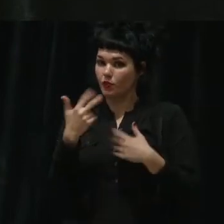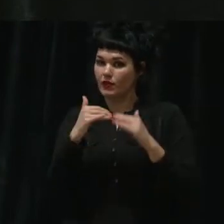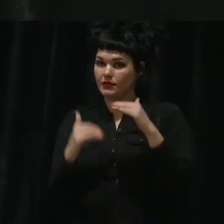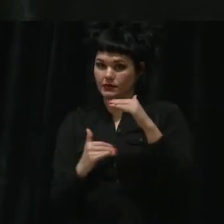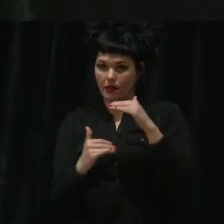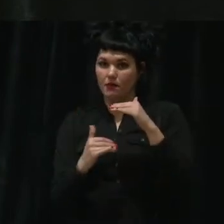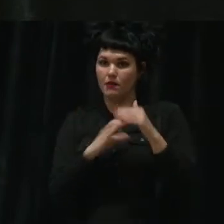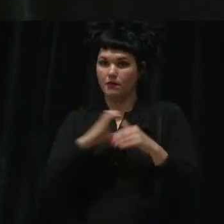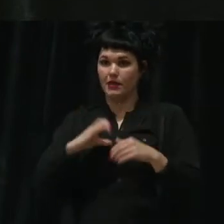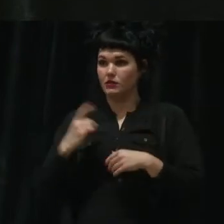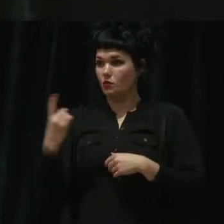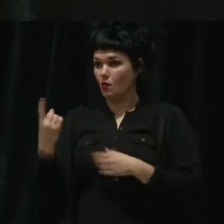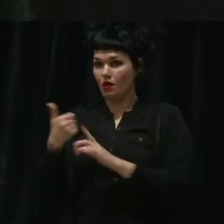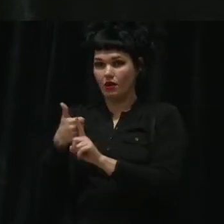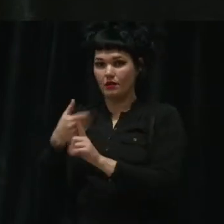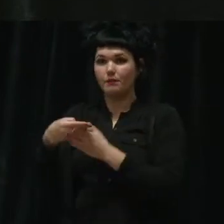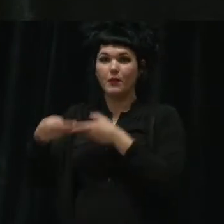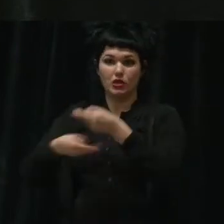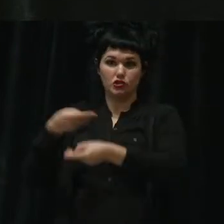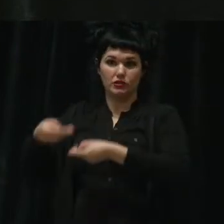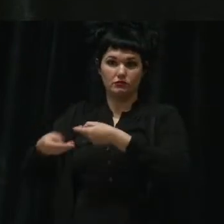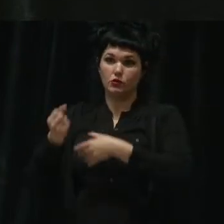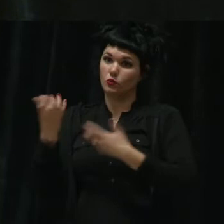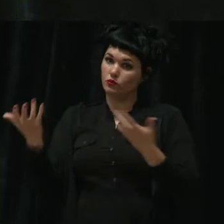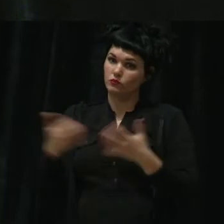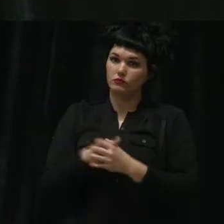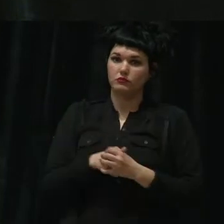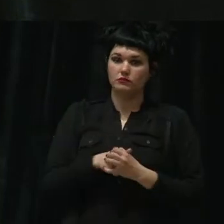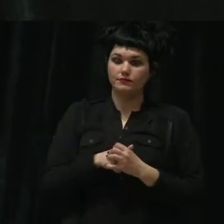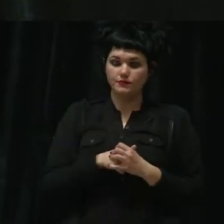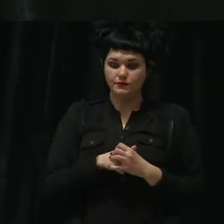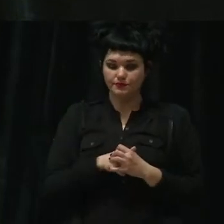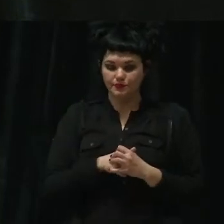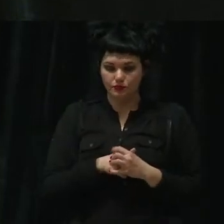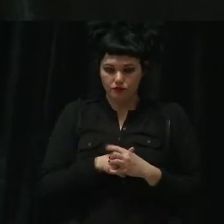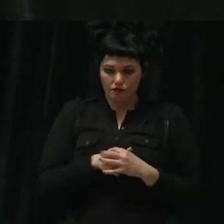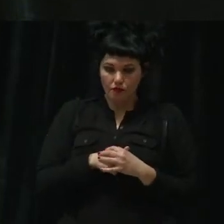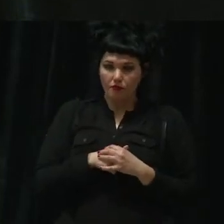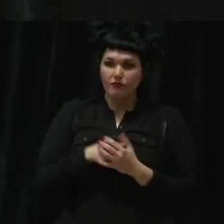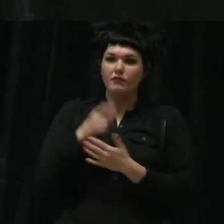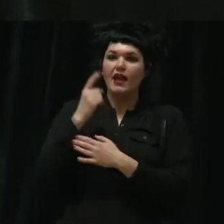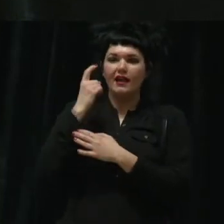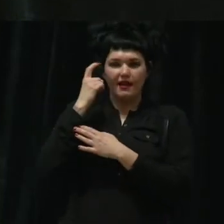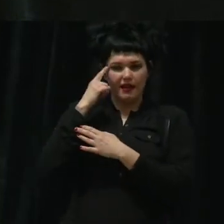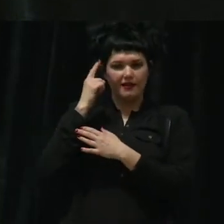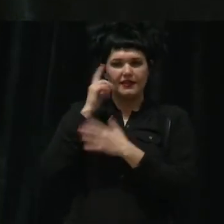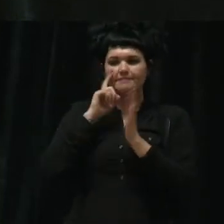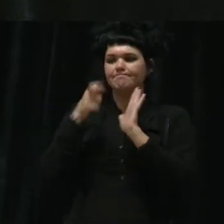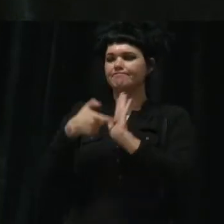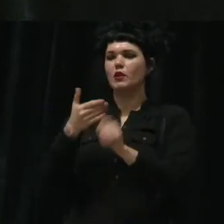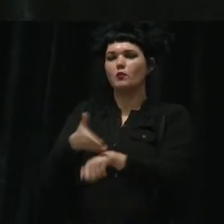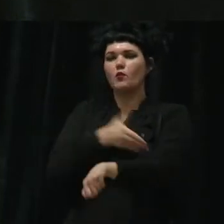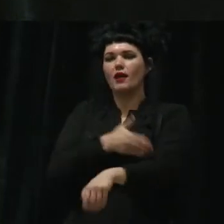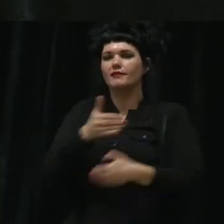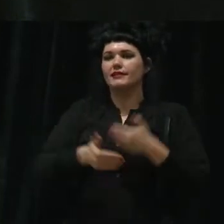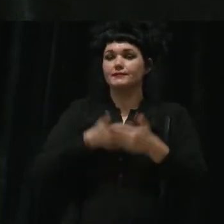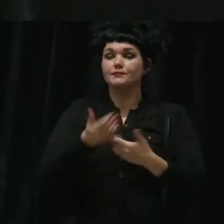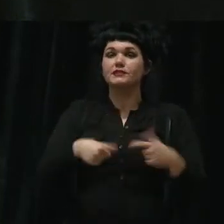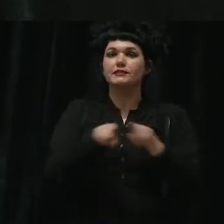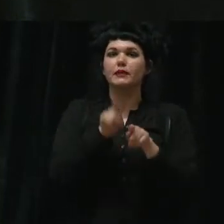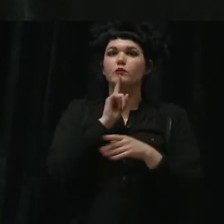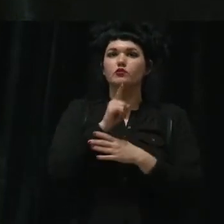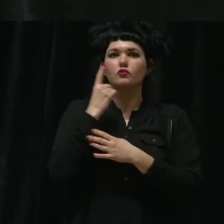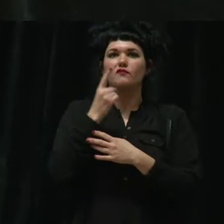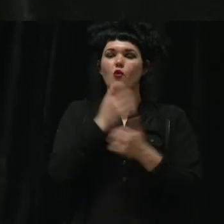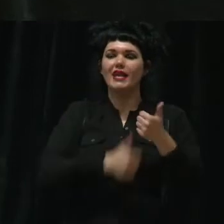was budget. So I think there's progress. And I would say the same in terms of executive